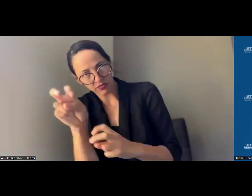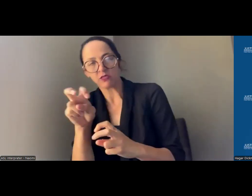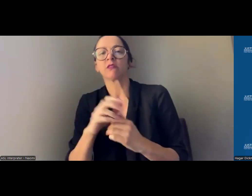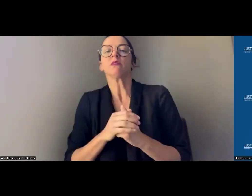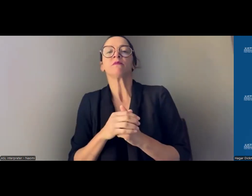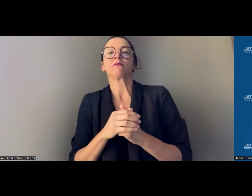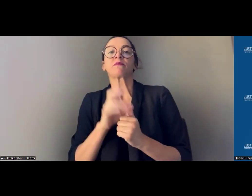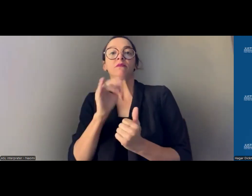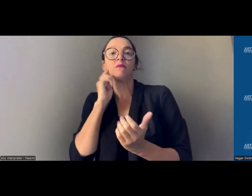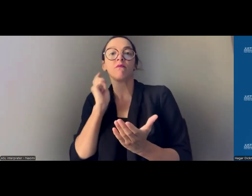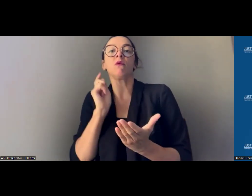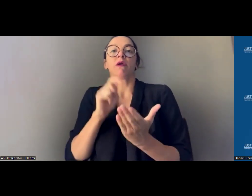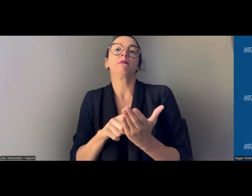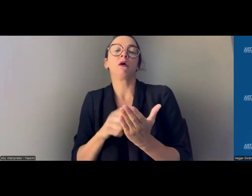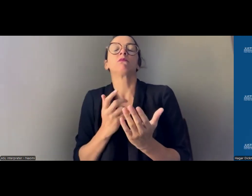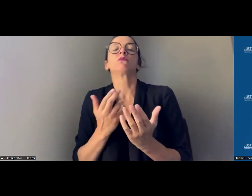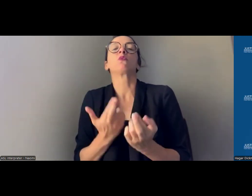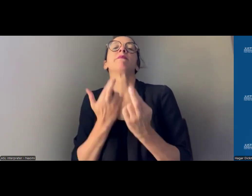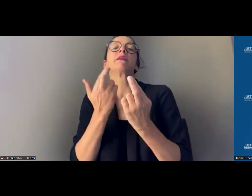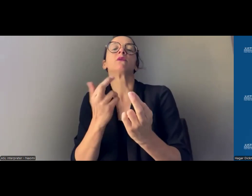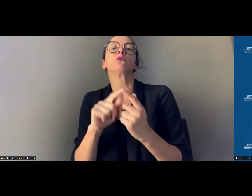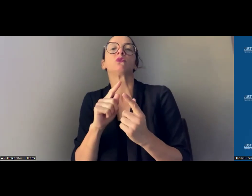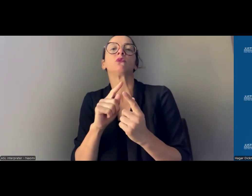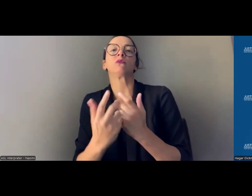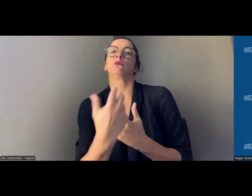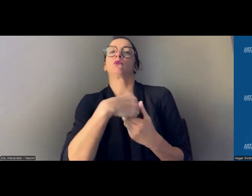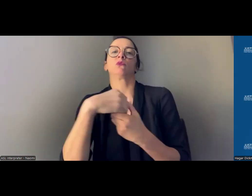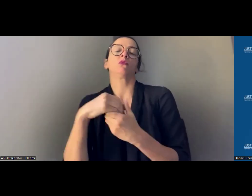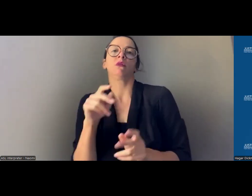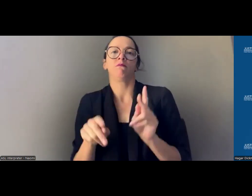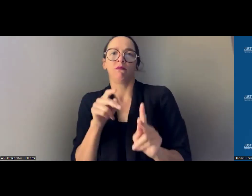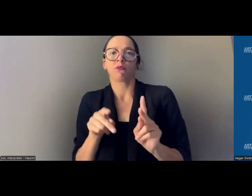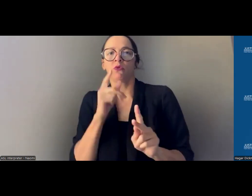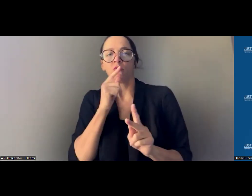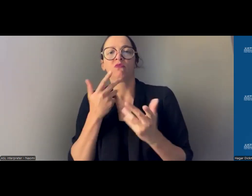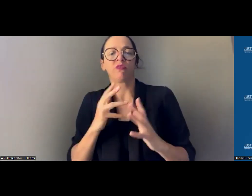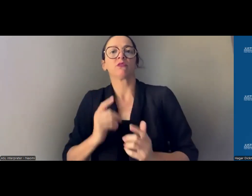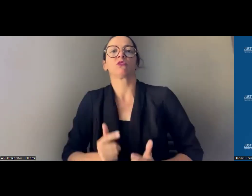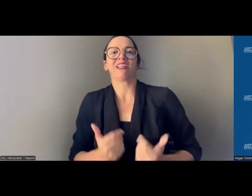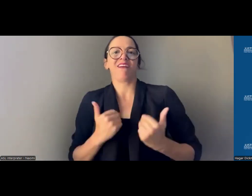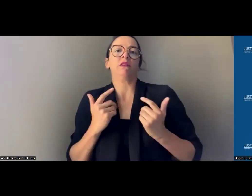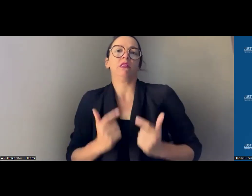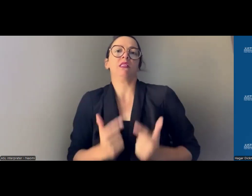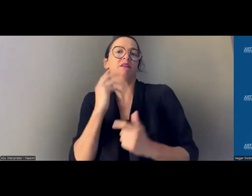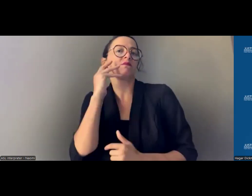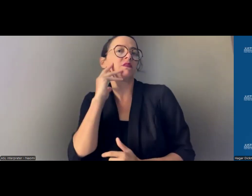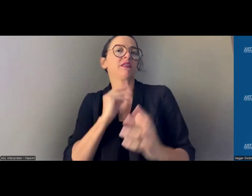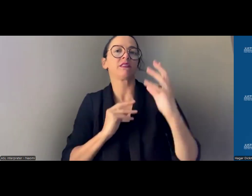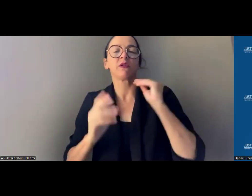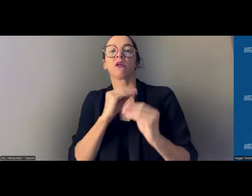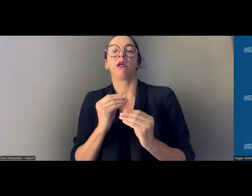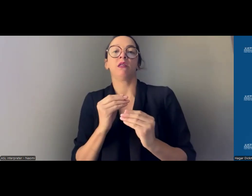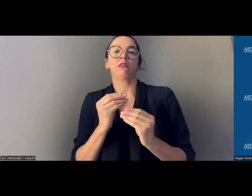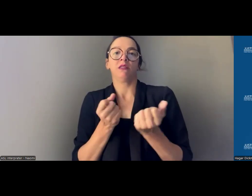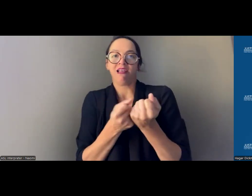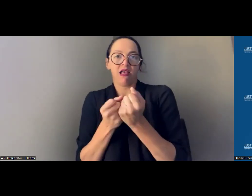to have stakeholder involvement, especially people with lived experience and advocates. I wanted to also call on Jeannie. I